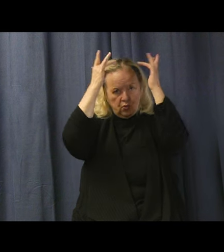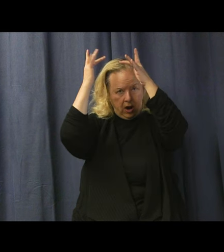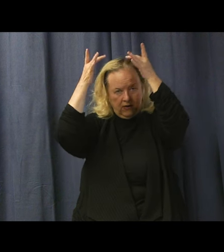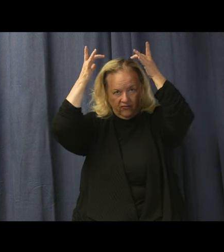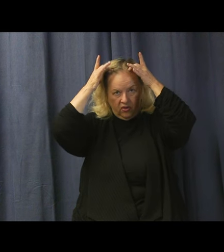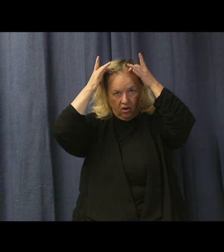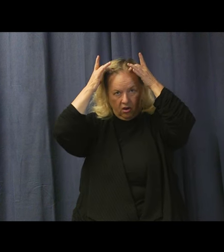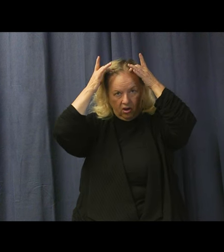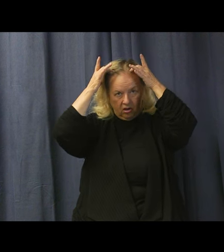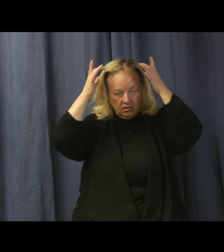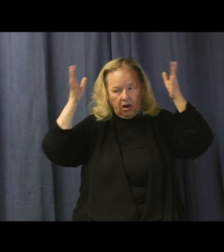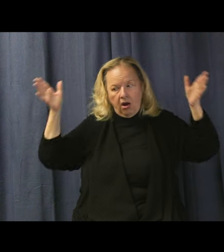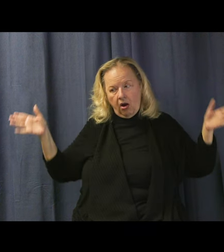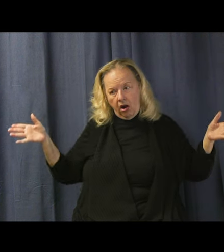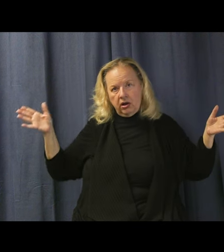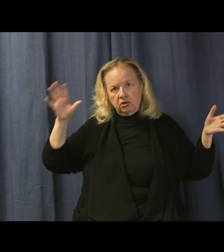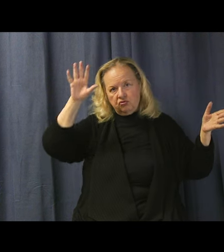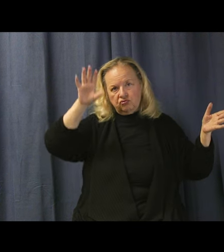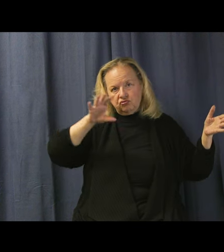being hung upon a tree.